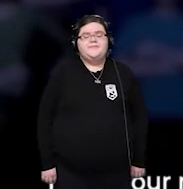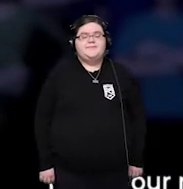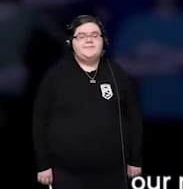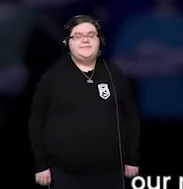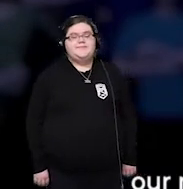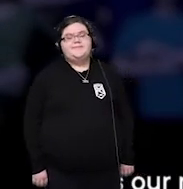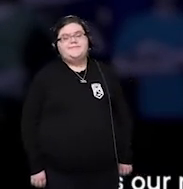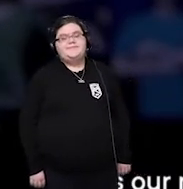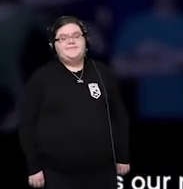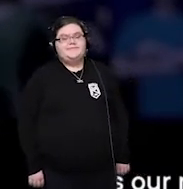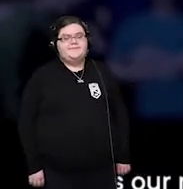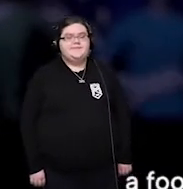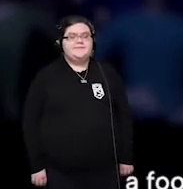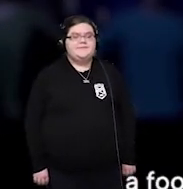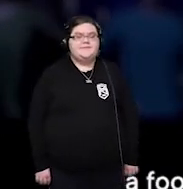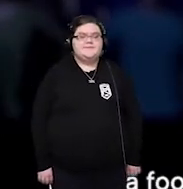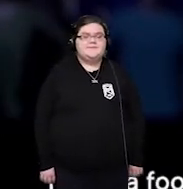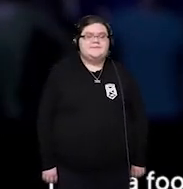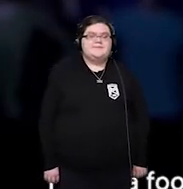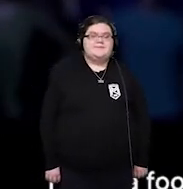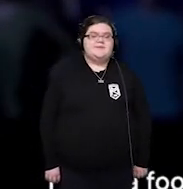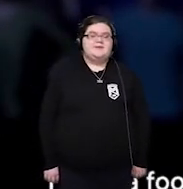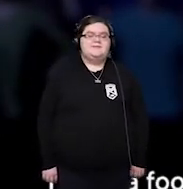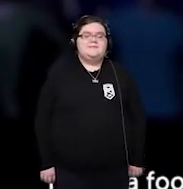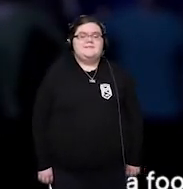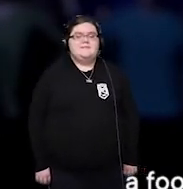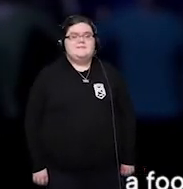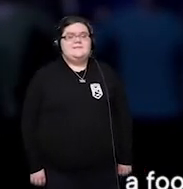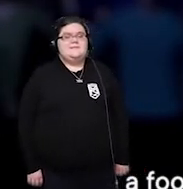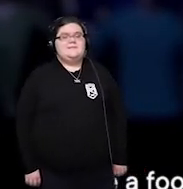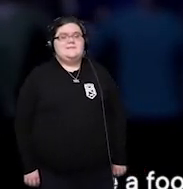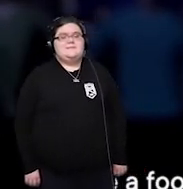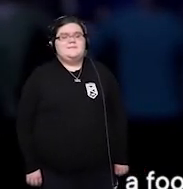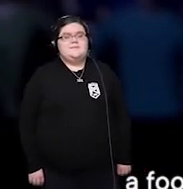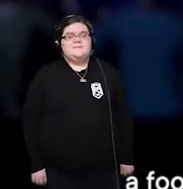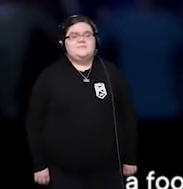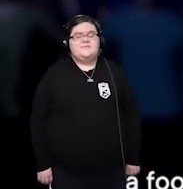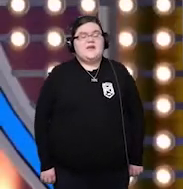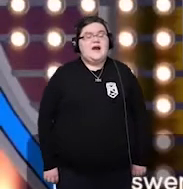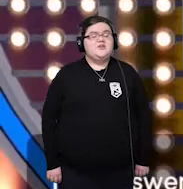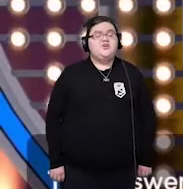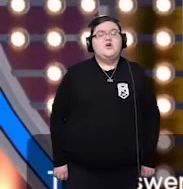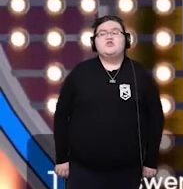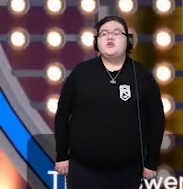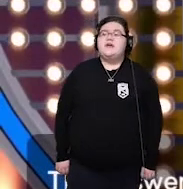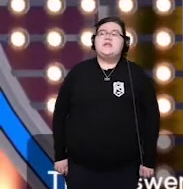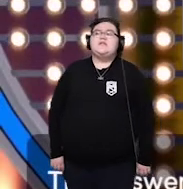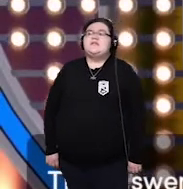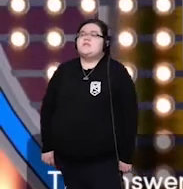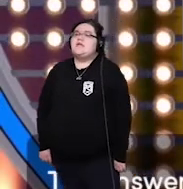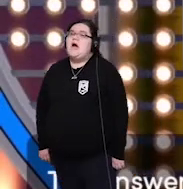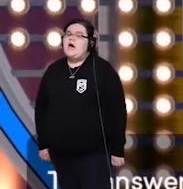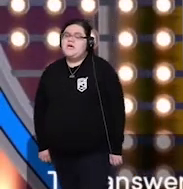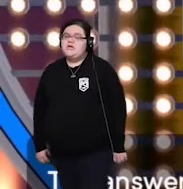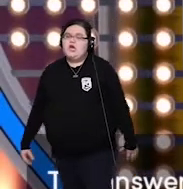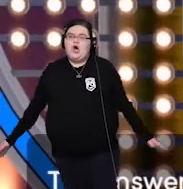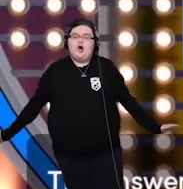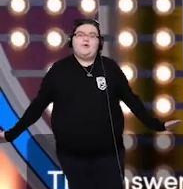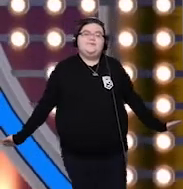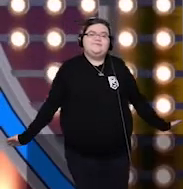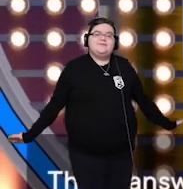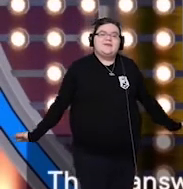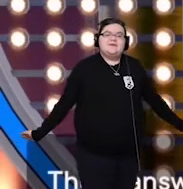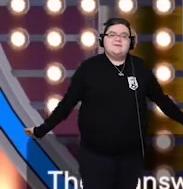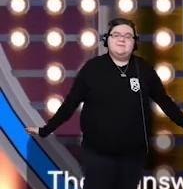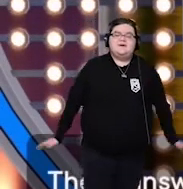one. Asked 100 people, this is going to be close as well. Name a food that goes well with cereal. Cookies. I don't know. Cookies is... I don't